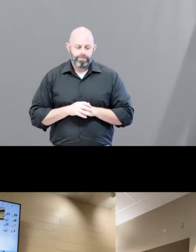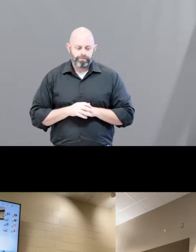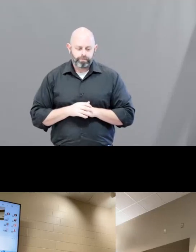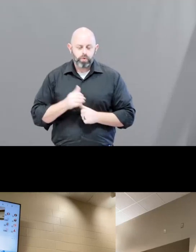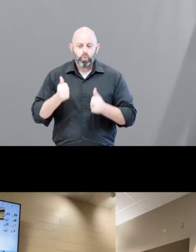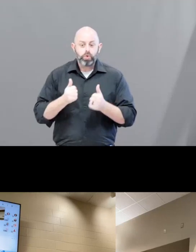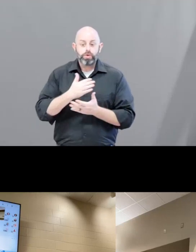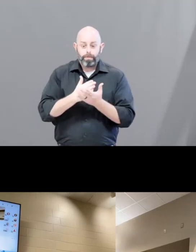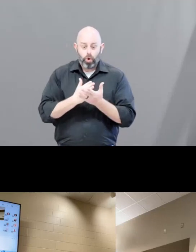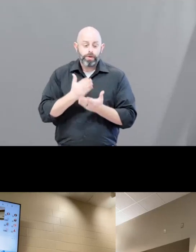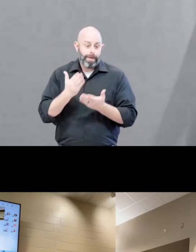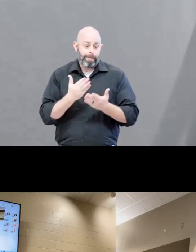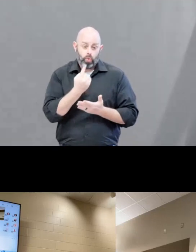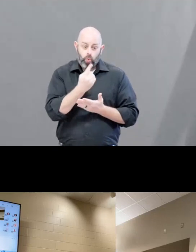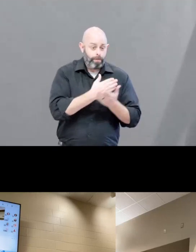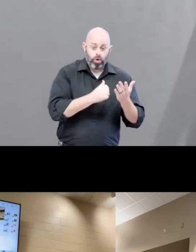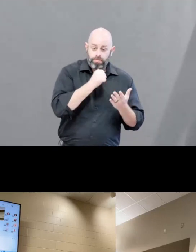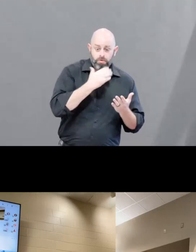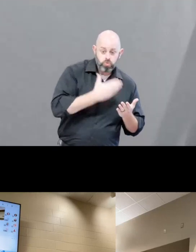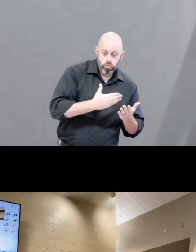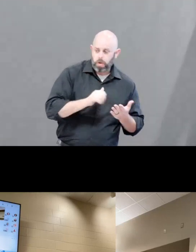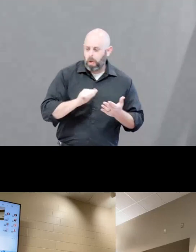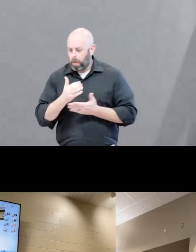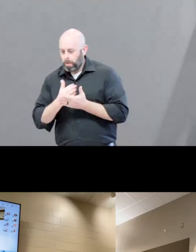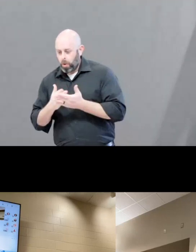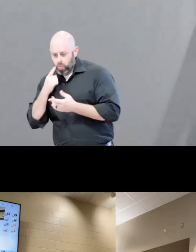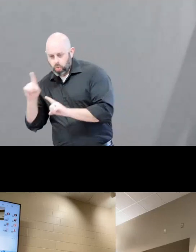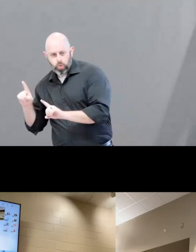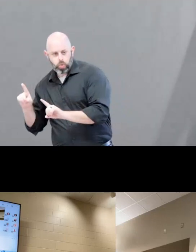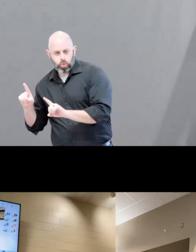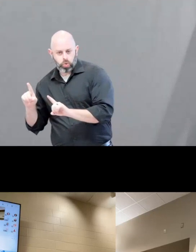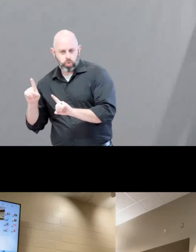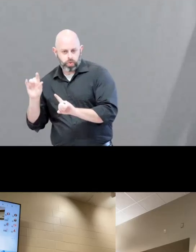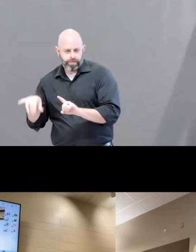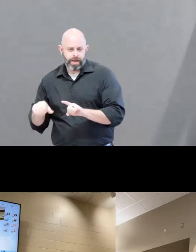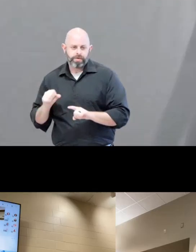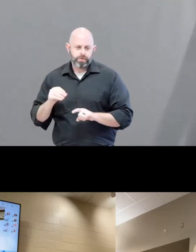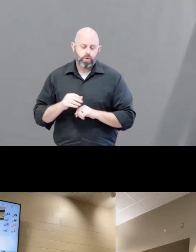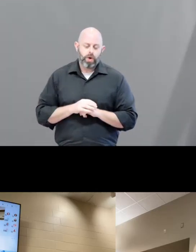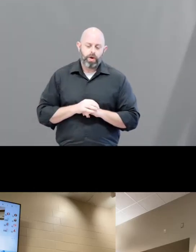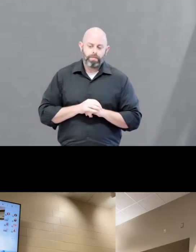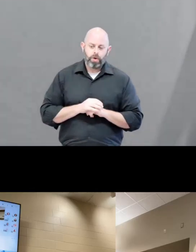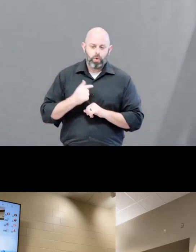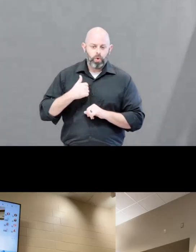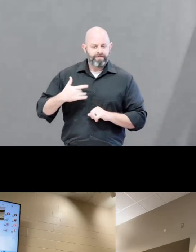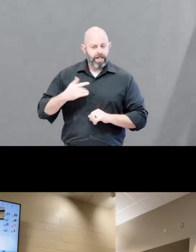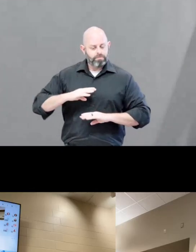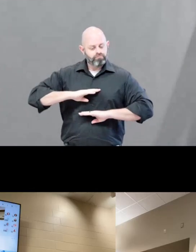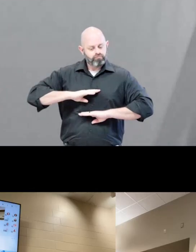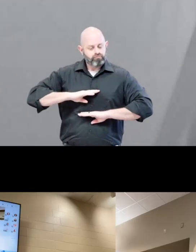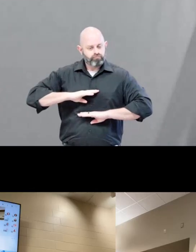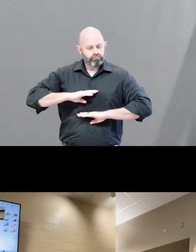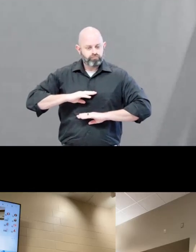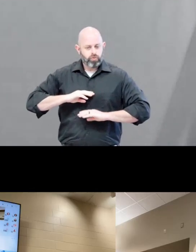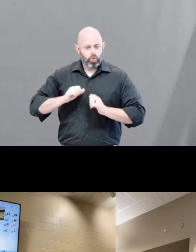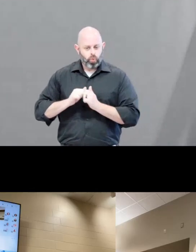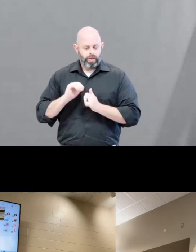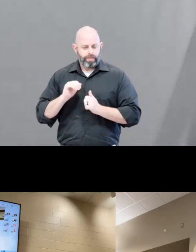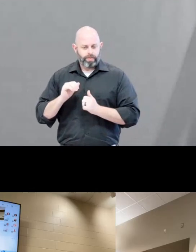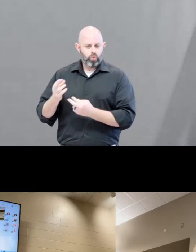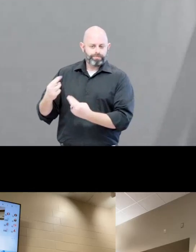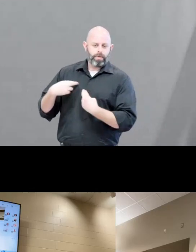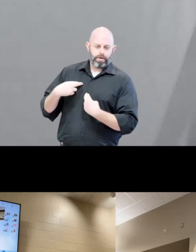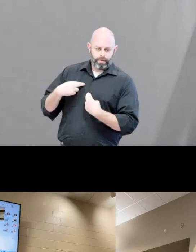aspects of, what components of those systems do they use. And so we feel pretty good with the